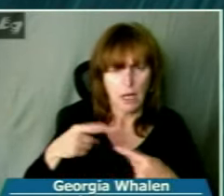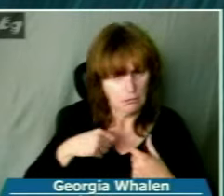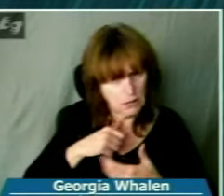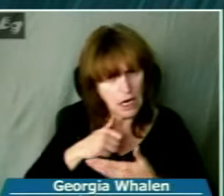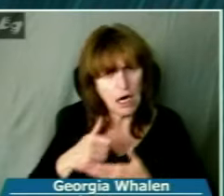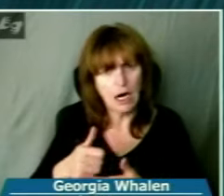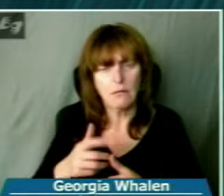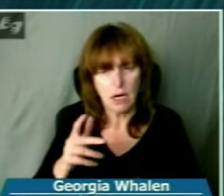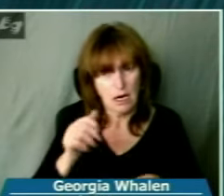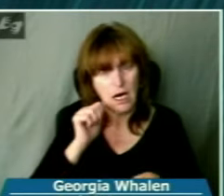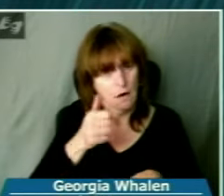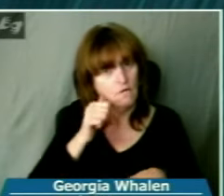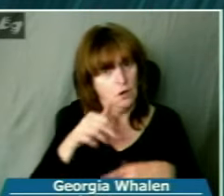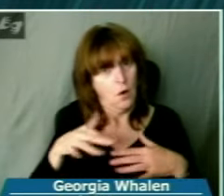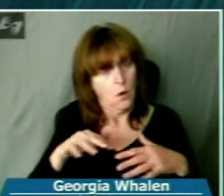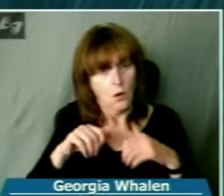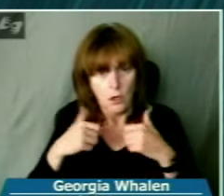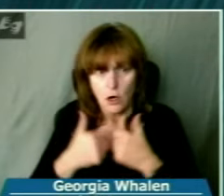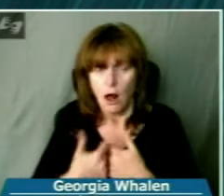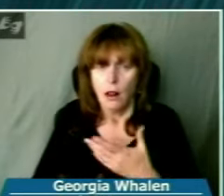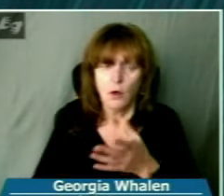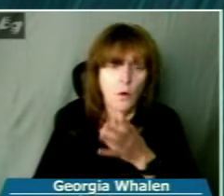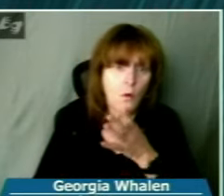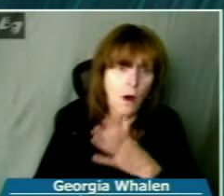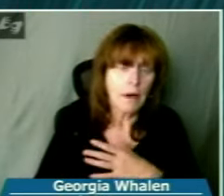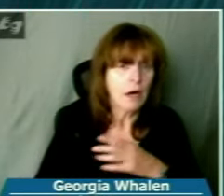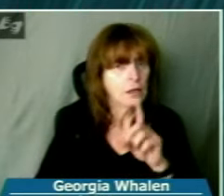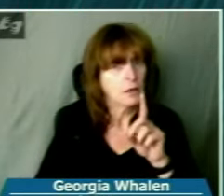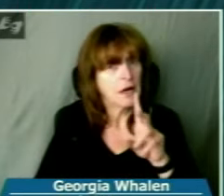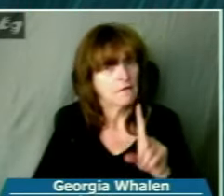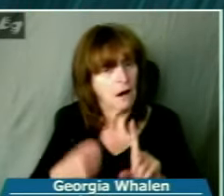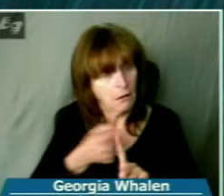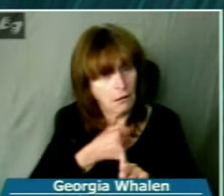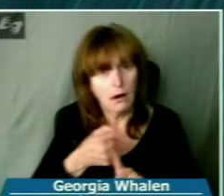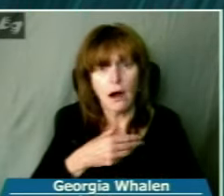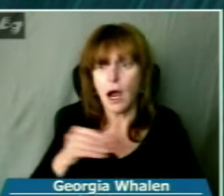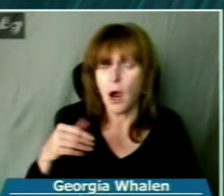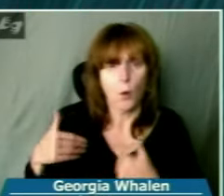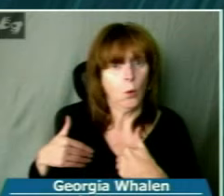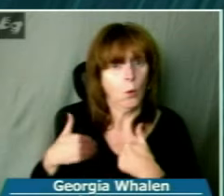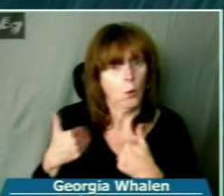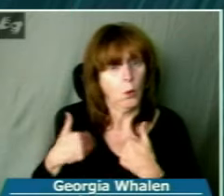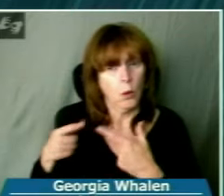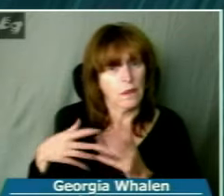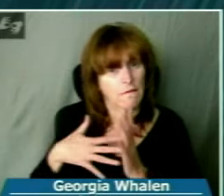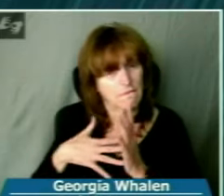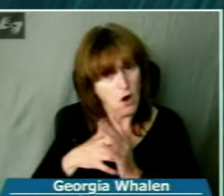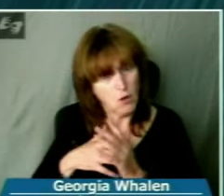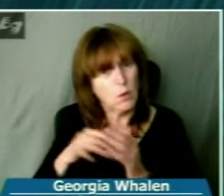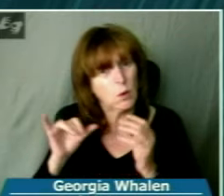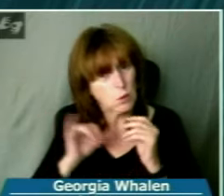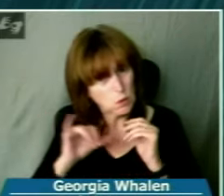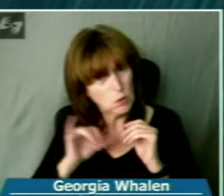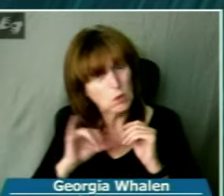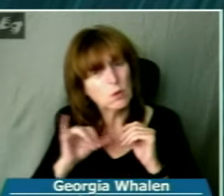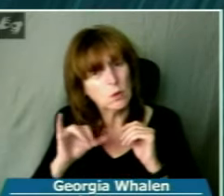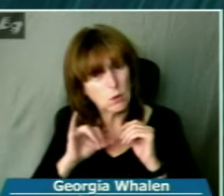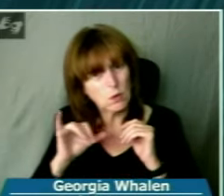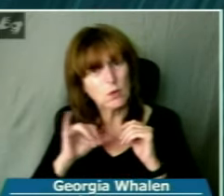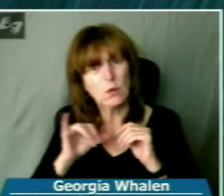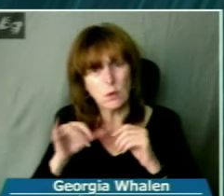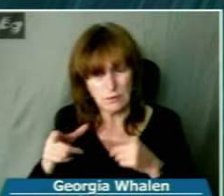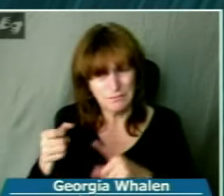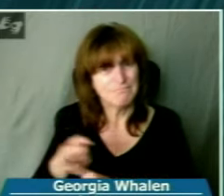and every day, not only with women, but also some of the vulnerable youth of our community who find themselves being victimized on our